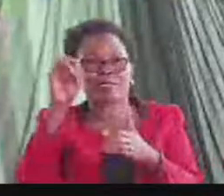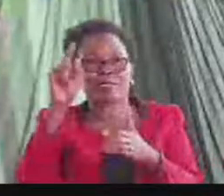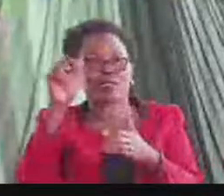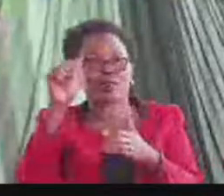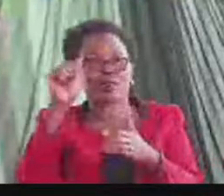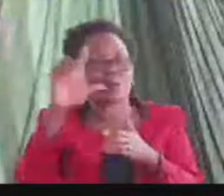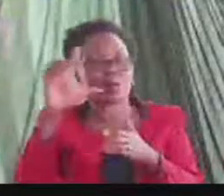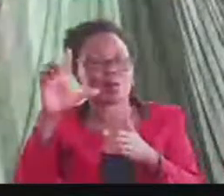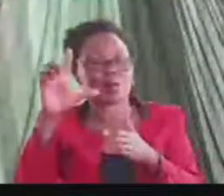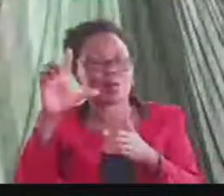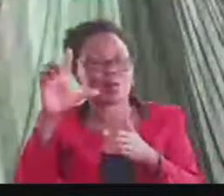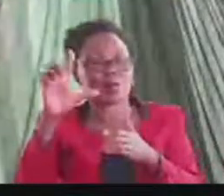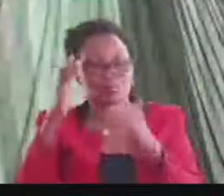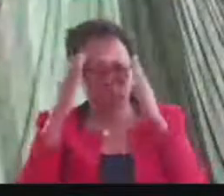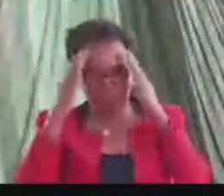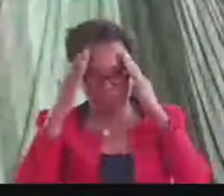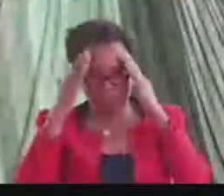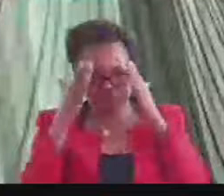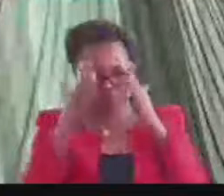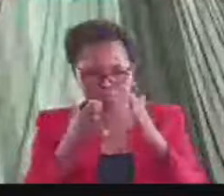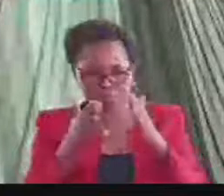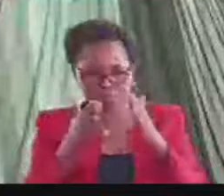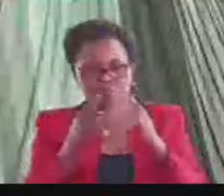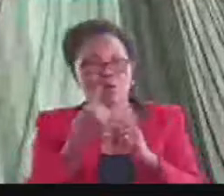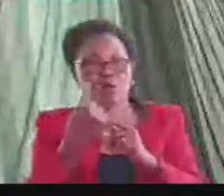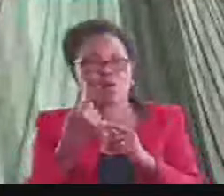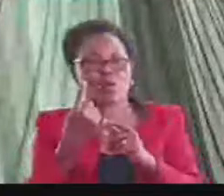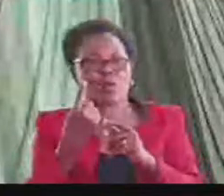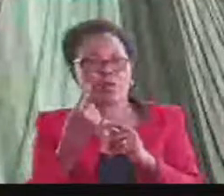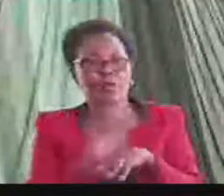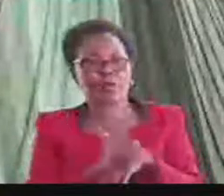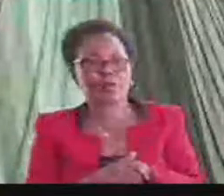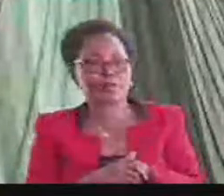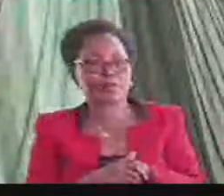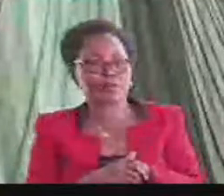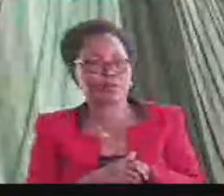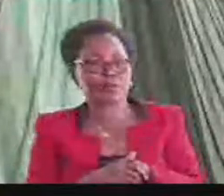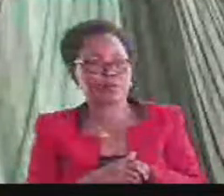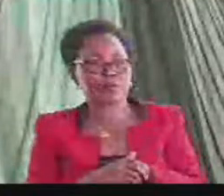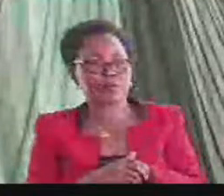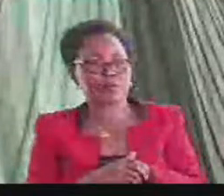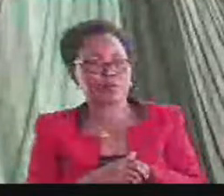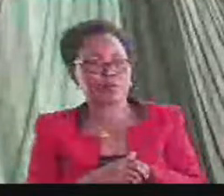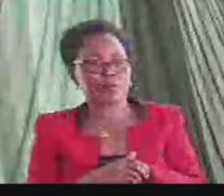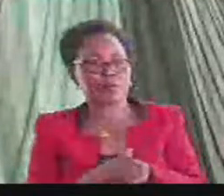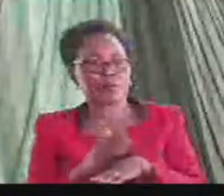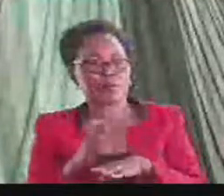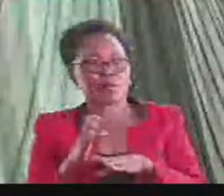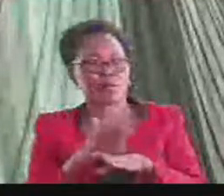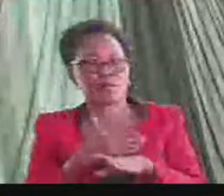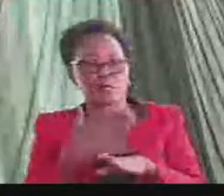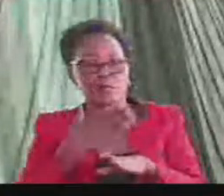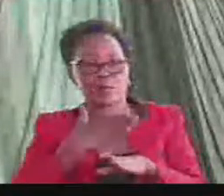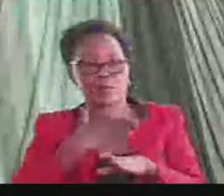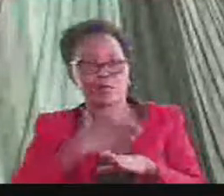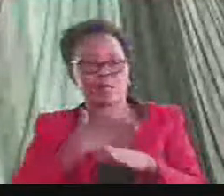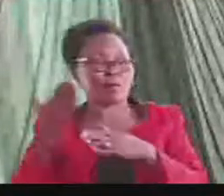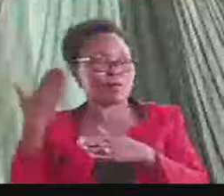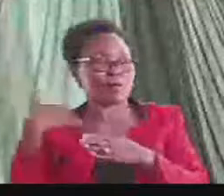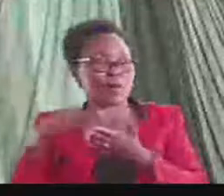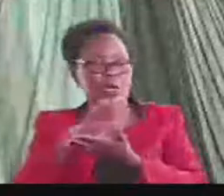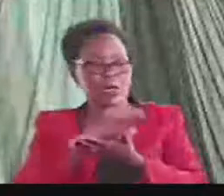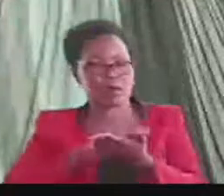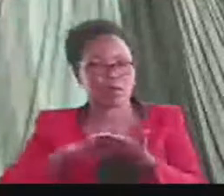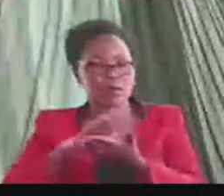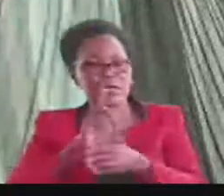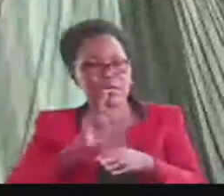leadership. Yeah, the digitization. Okay, from my background, when you are a practitioner,